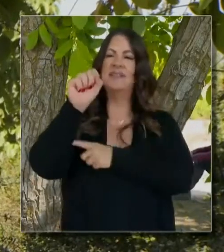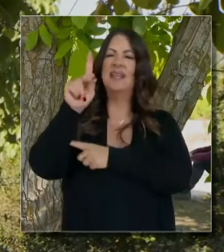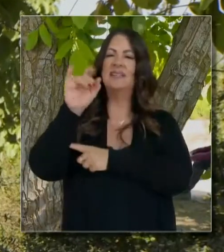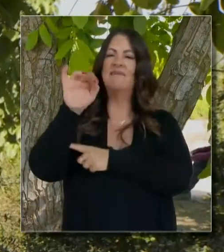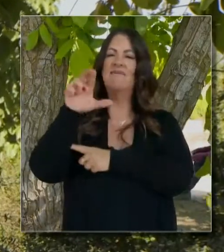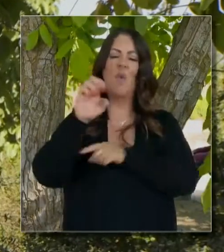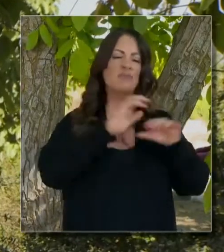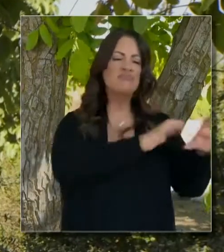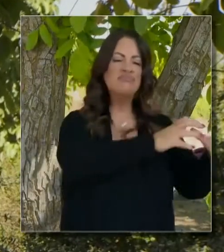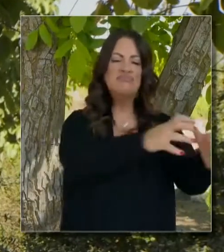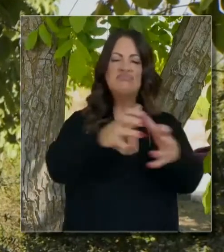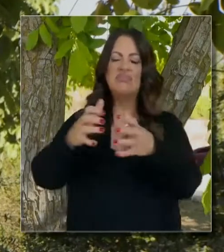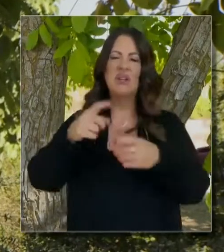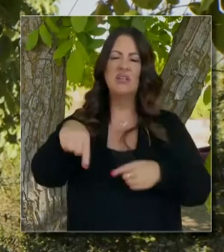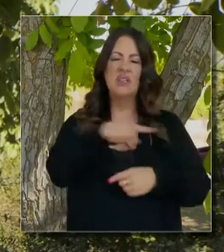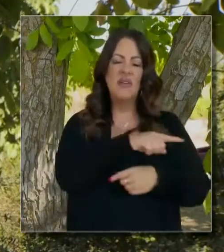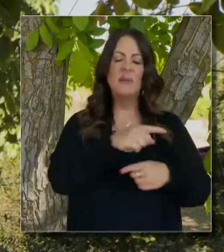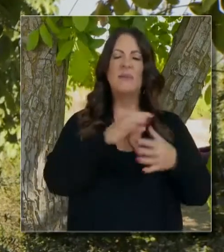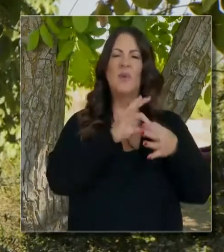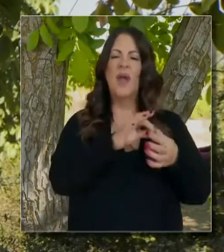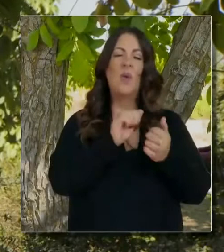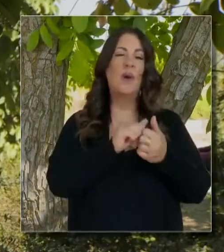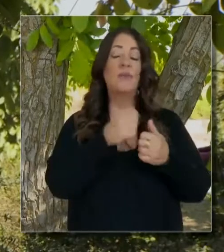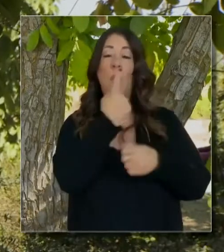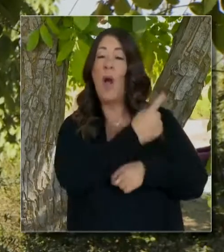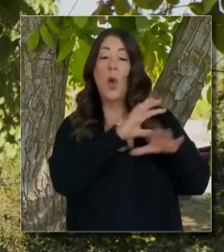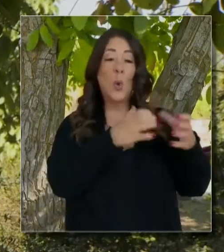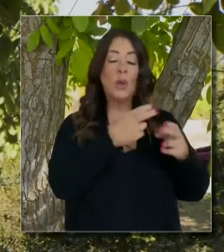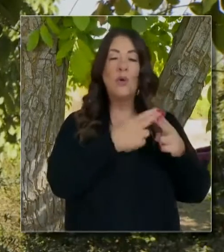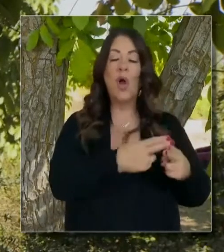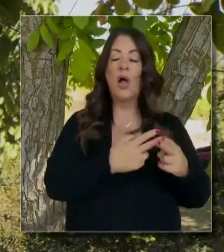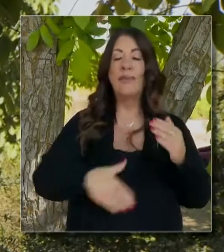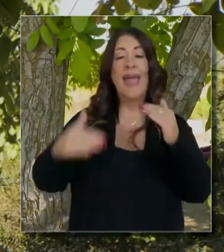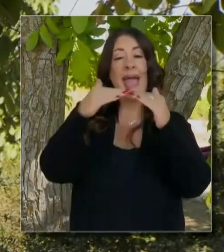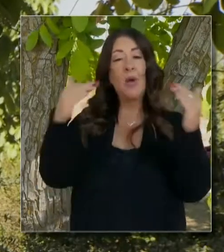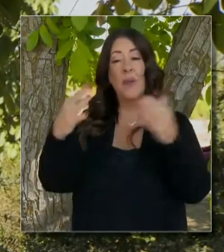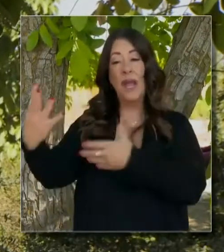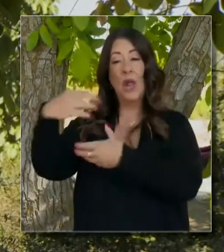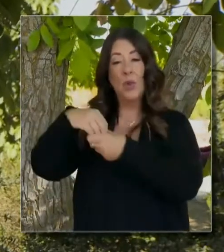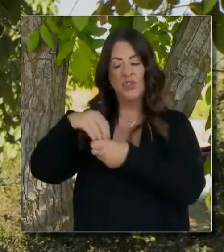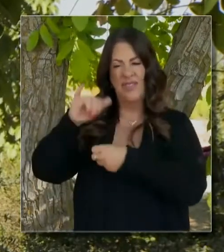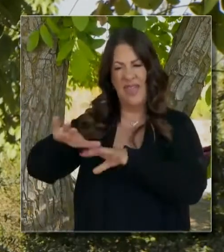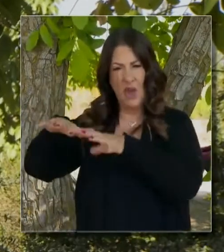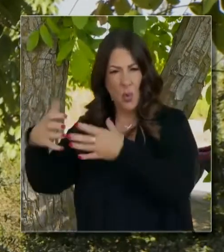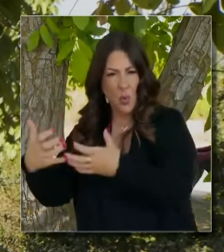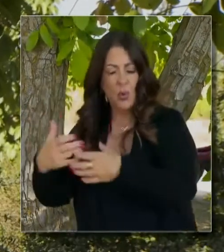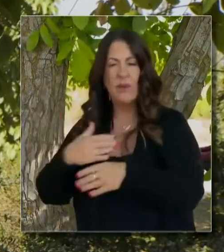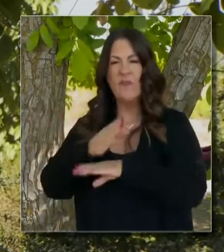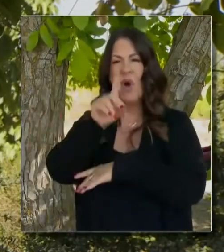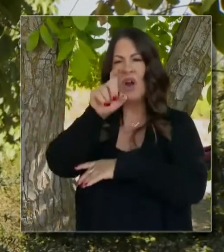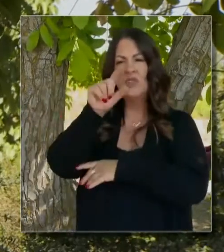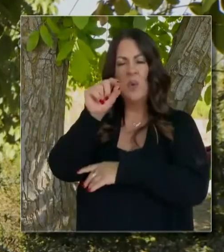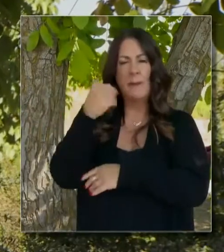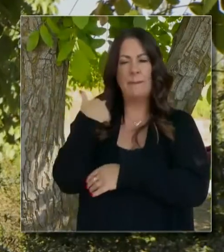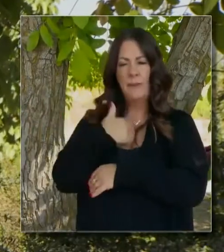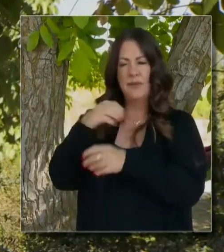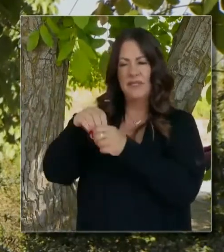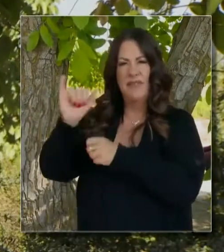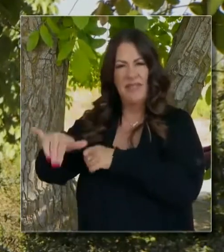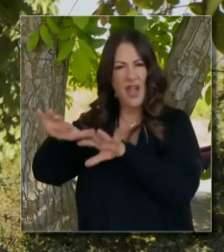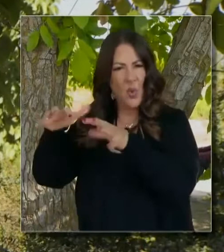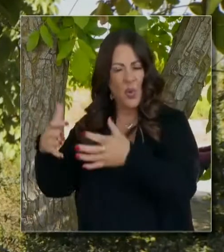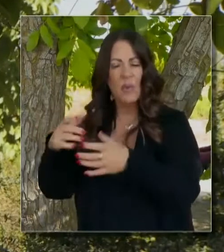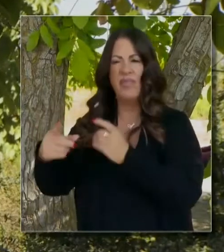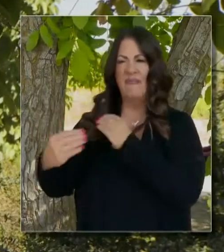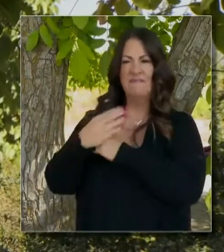work is not just around economic growth, it's also about equity and inclusion. About 120 members of that task force. They've advised us for